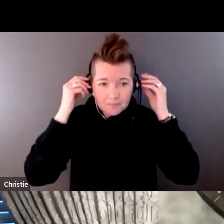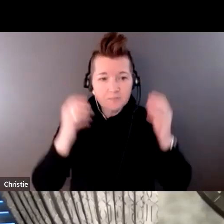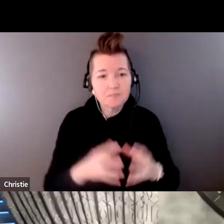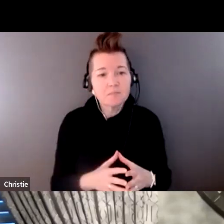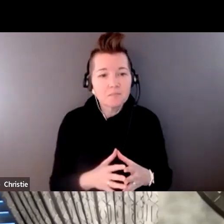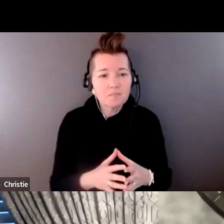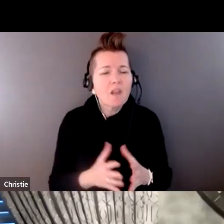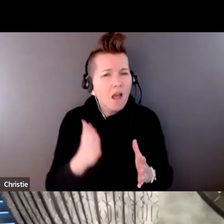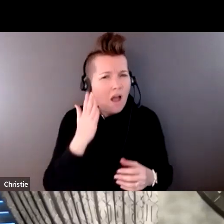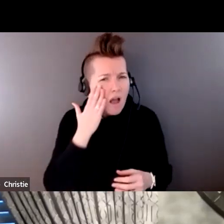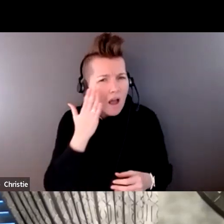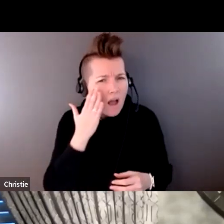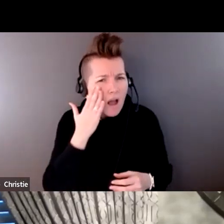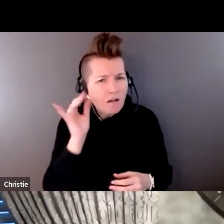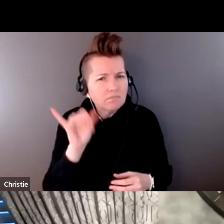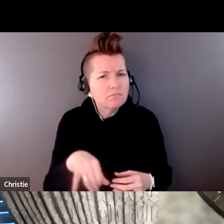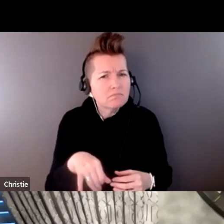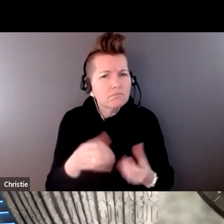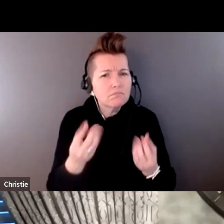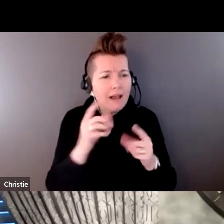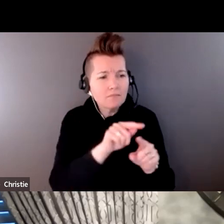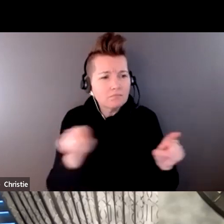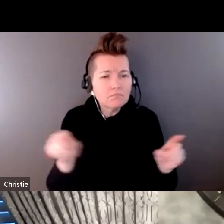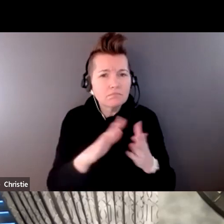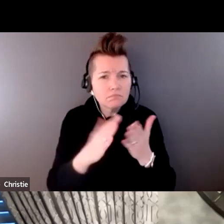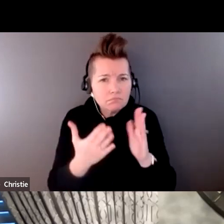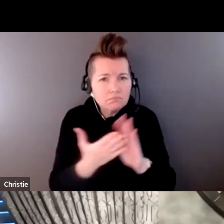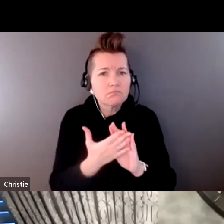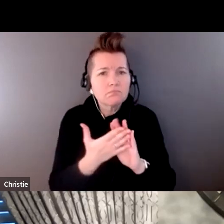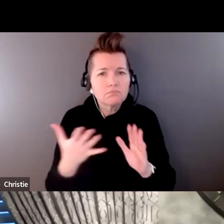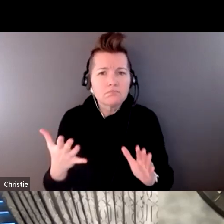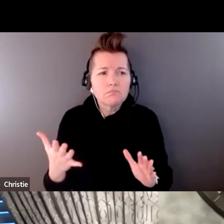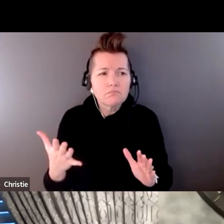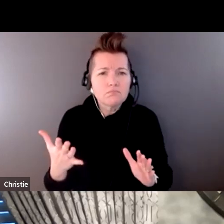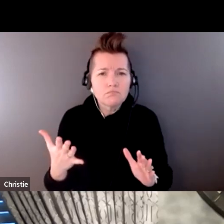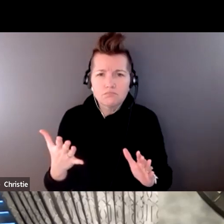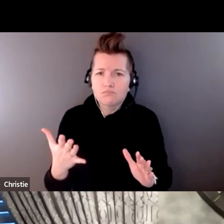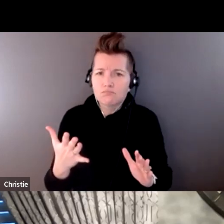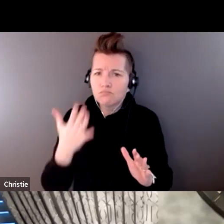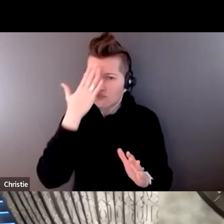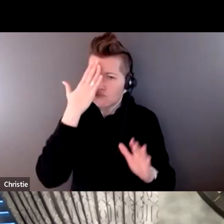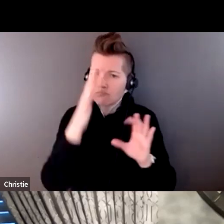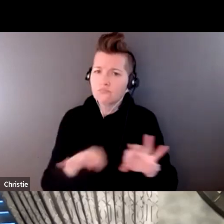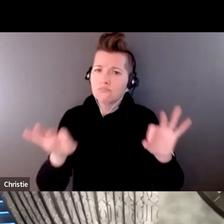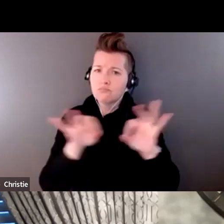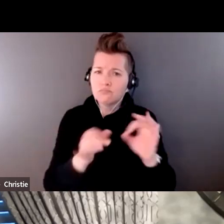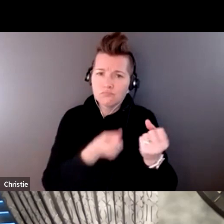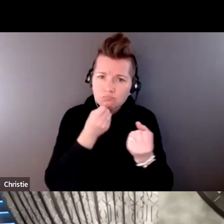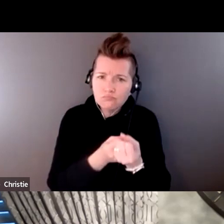many communities that family piece, or that care, that support piece is a big part of the success and the support. And